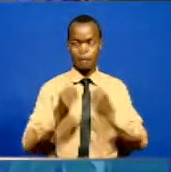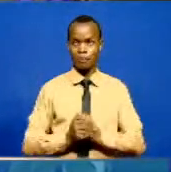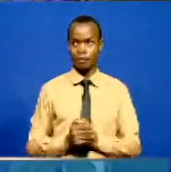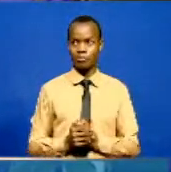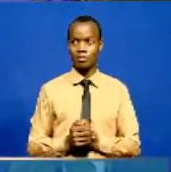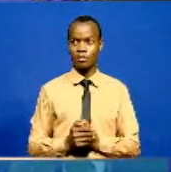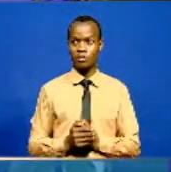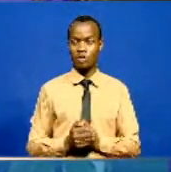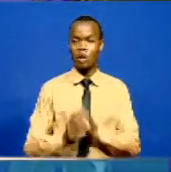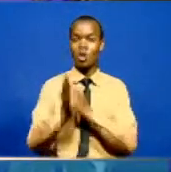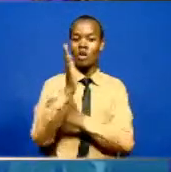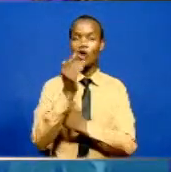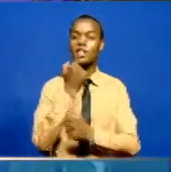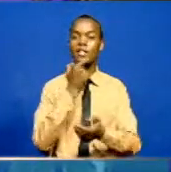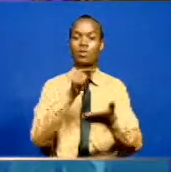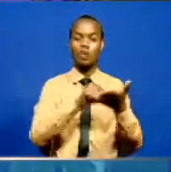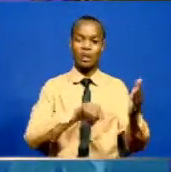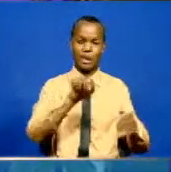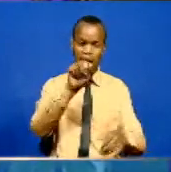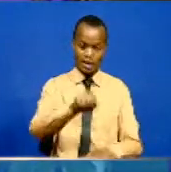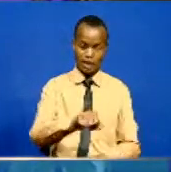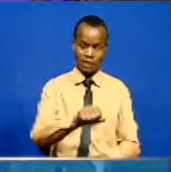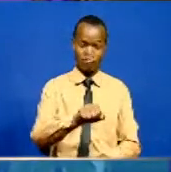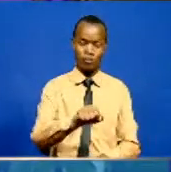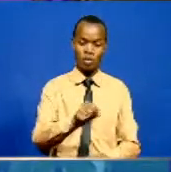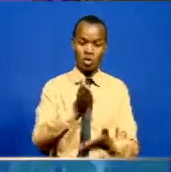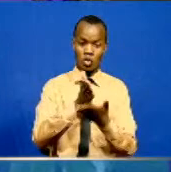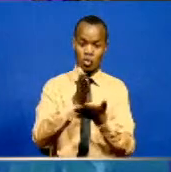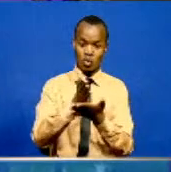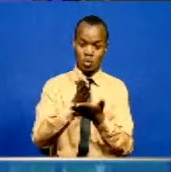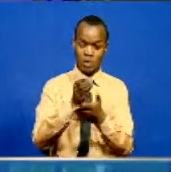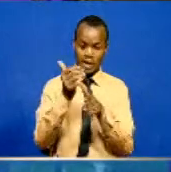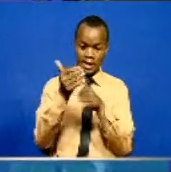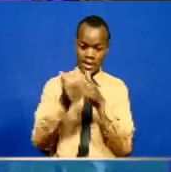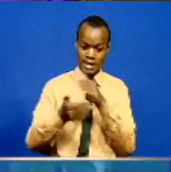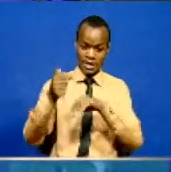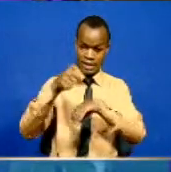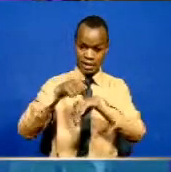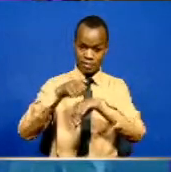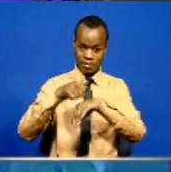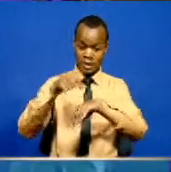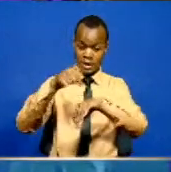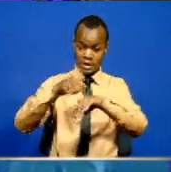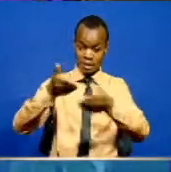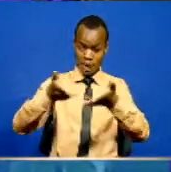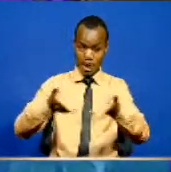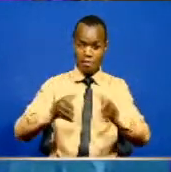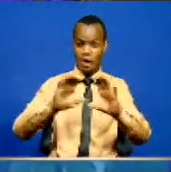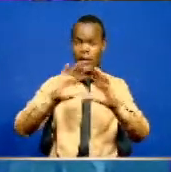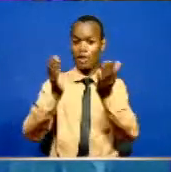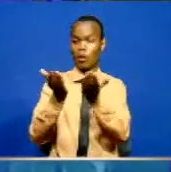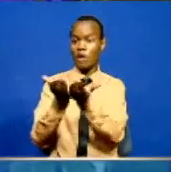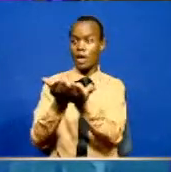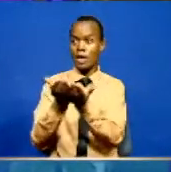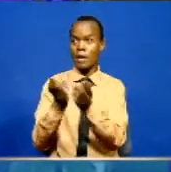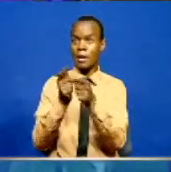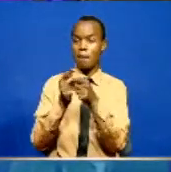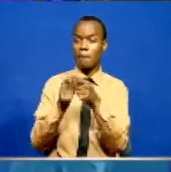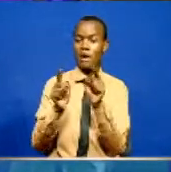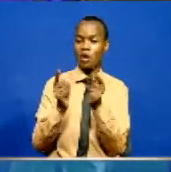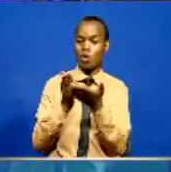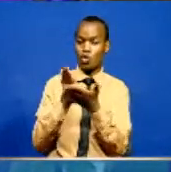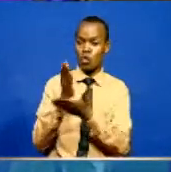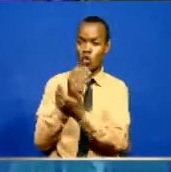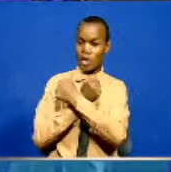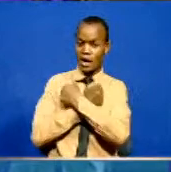And God said, yes, this will be the ultimate consequence when you are in this world. But because of my love,